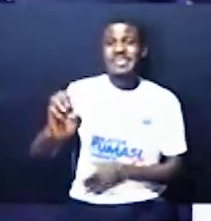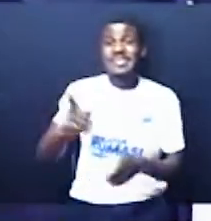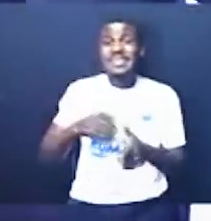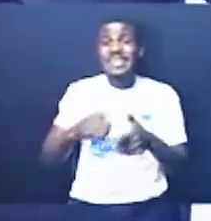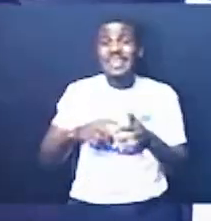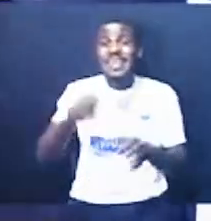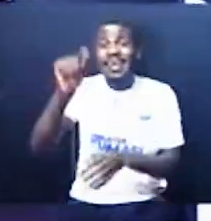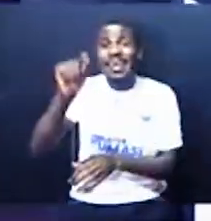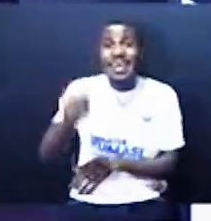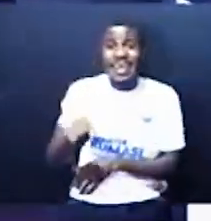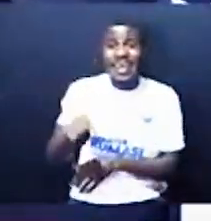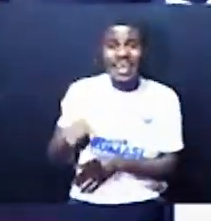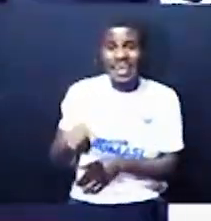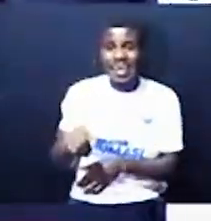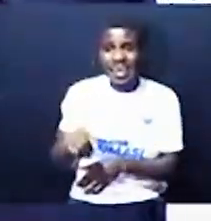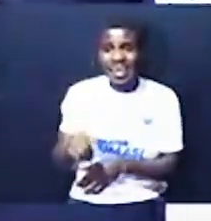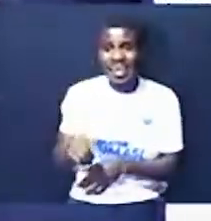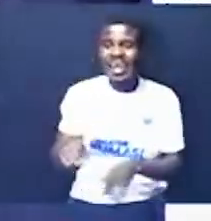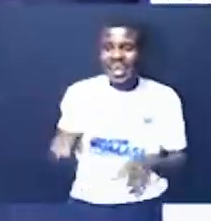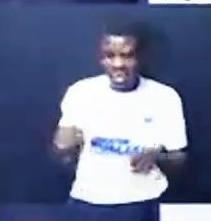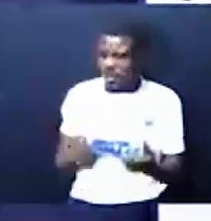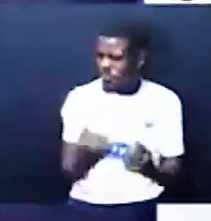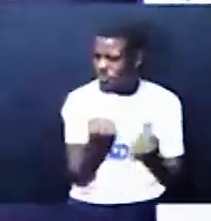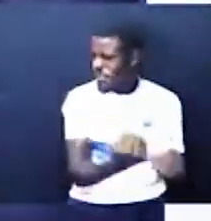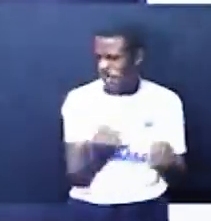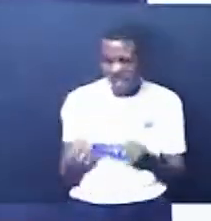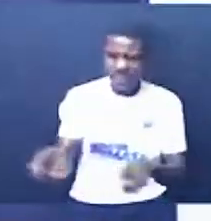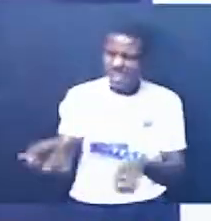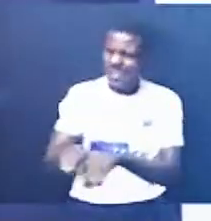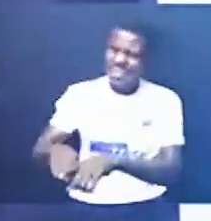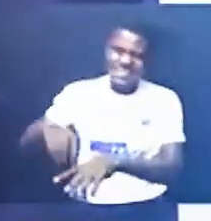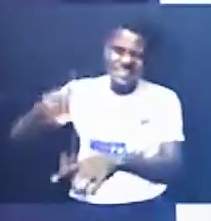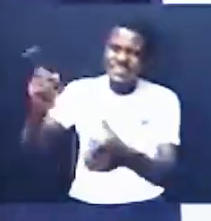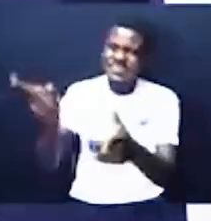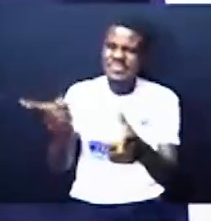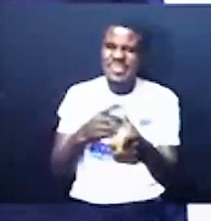next verse is as powerful as the first.